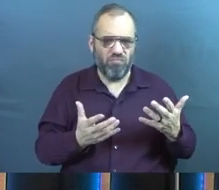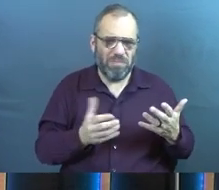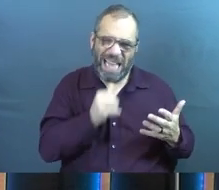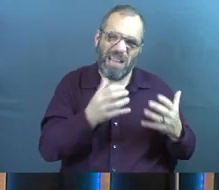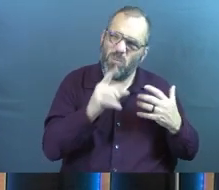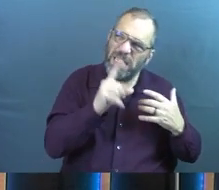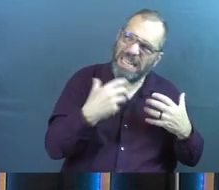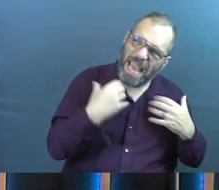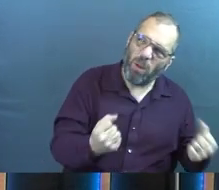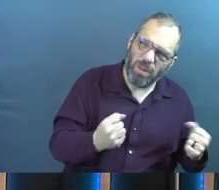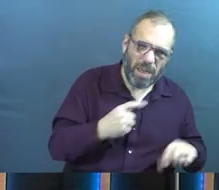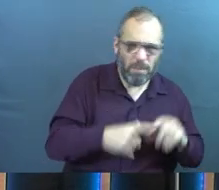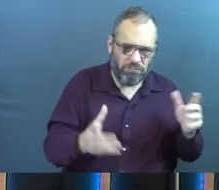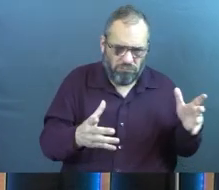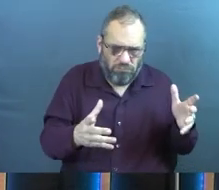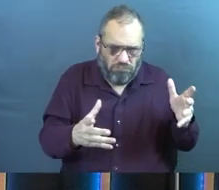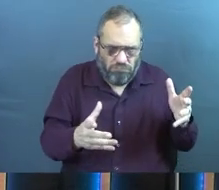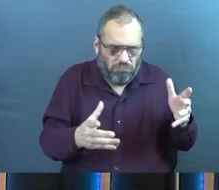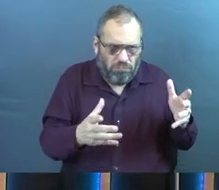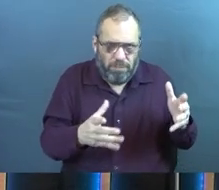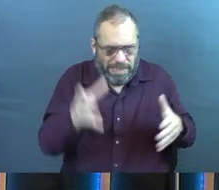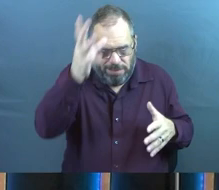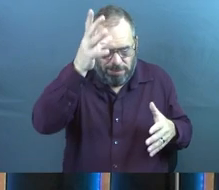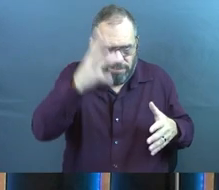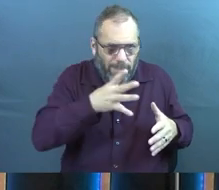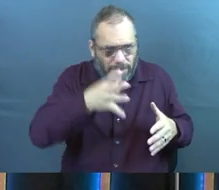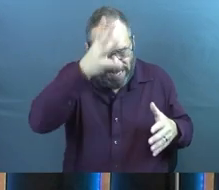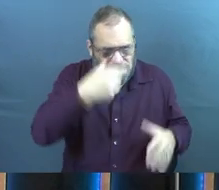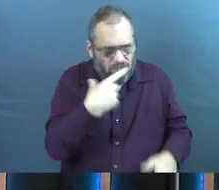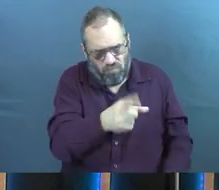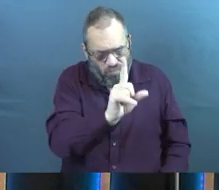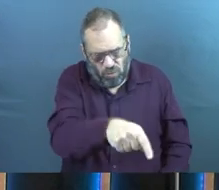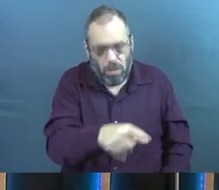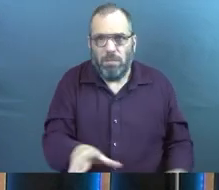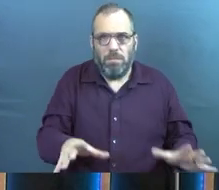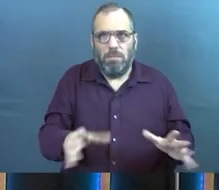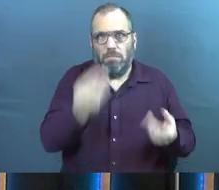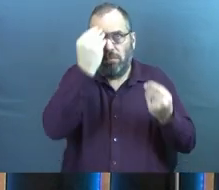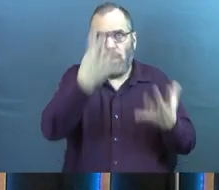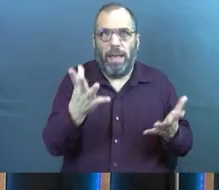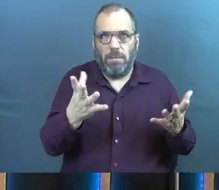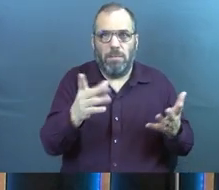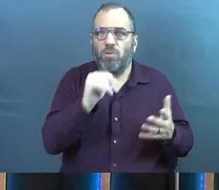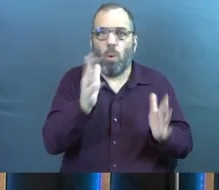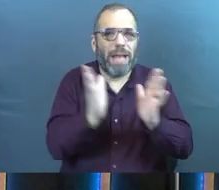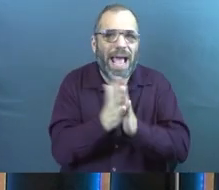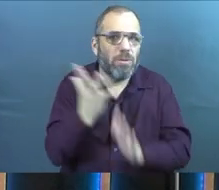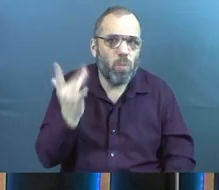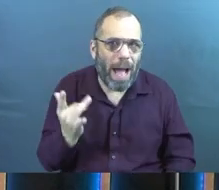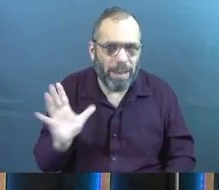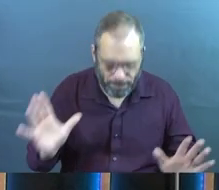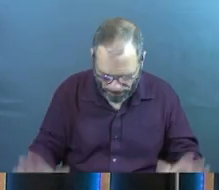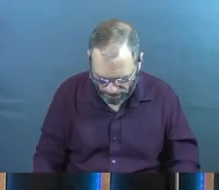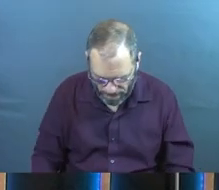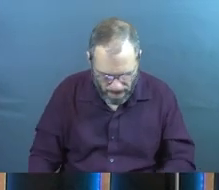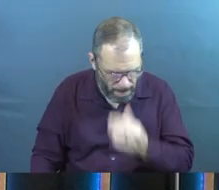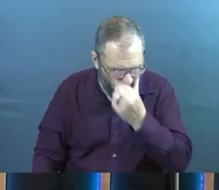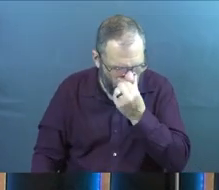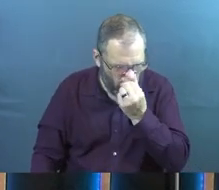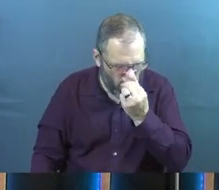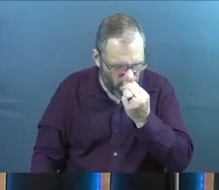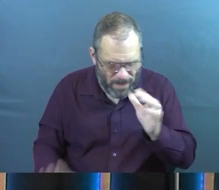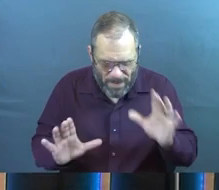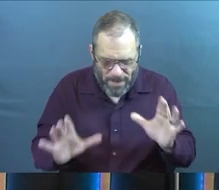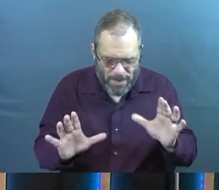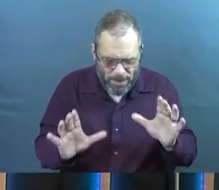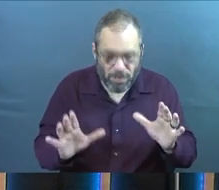unhealthy extent of like, you just, because I said so kind of deal, you know? And like, you just do it and it's like, okay, yes, you know?